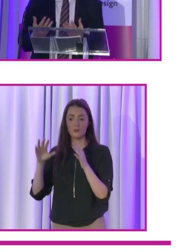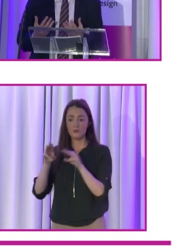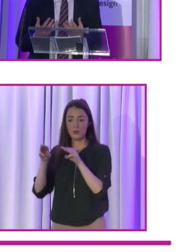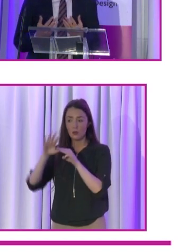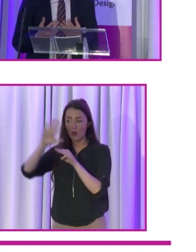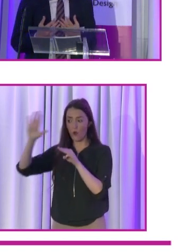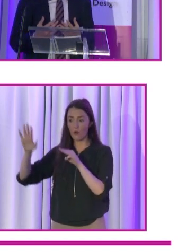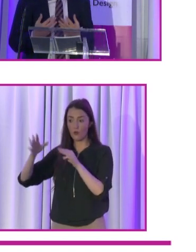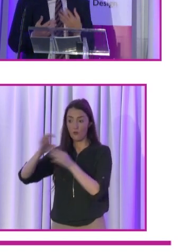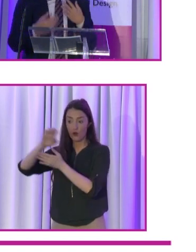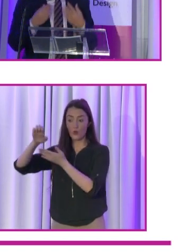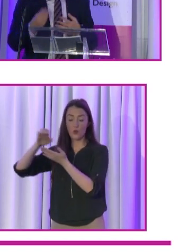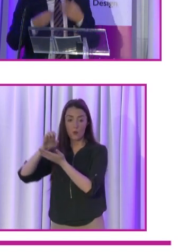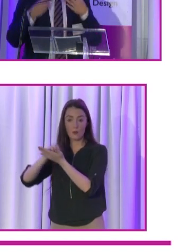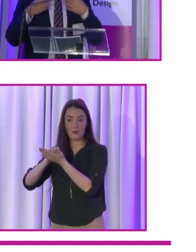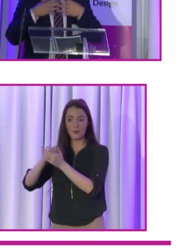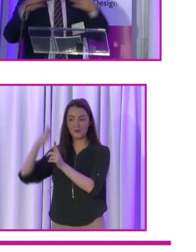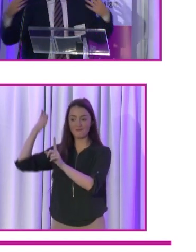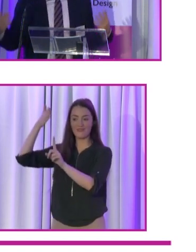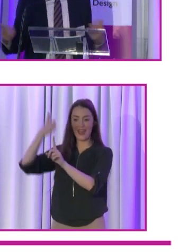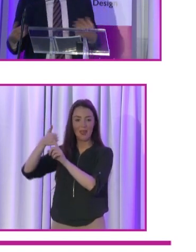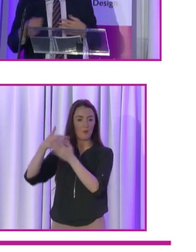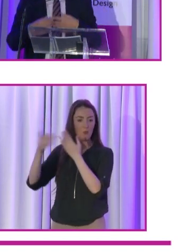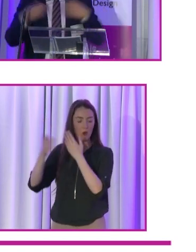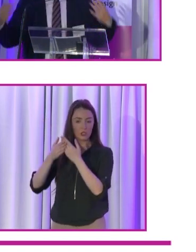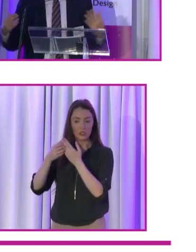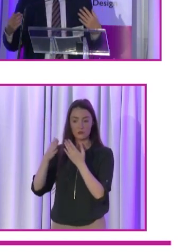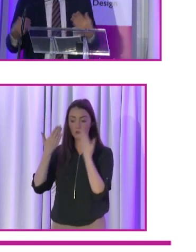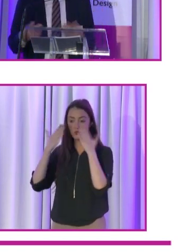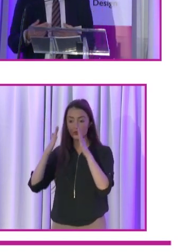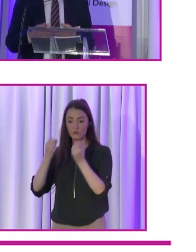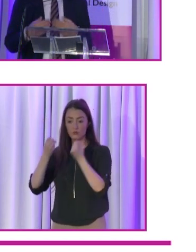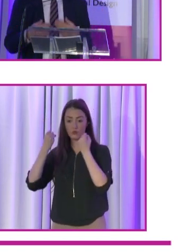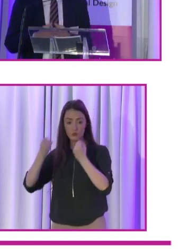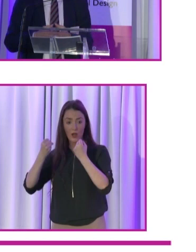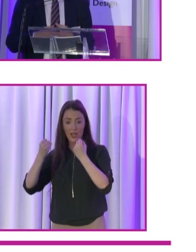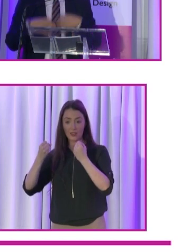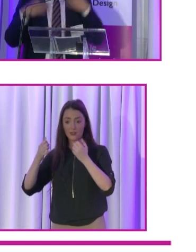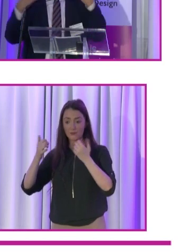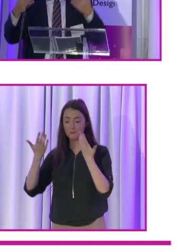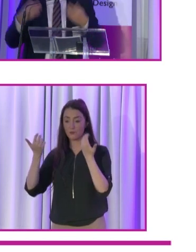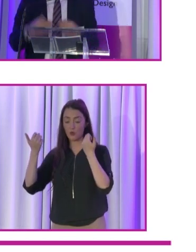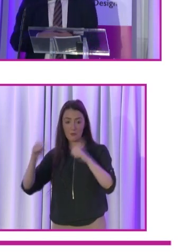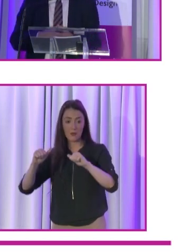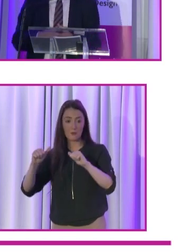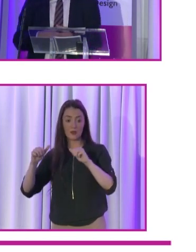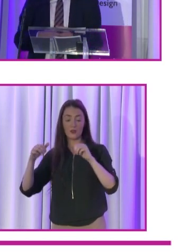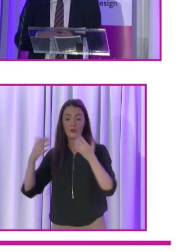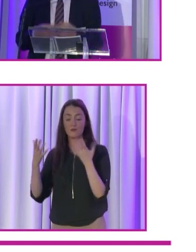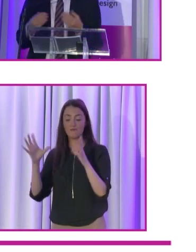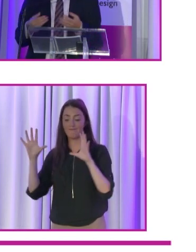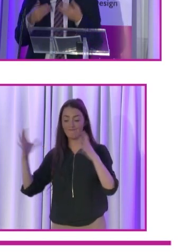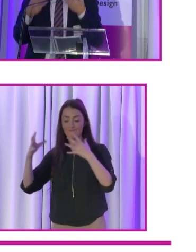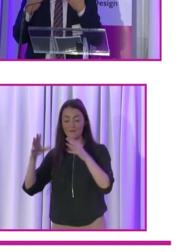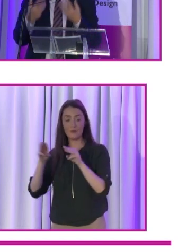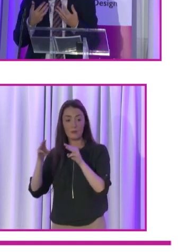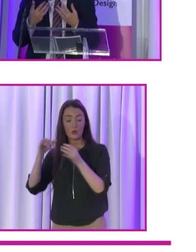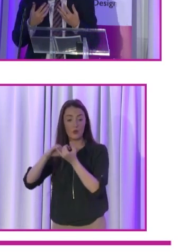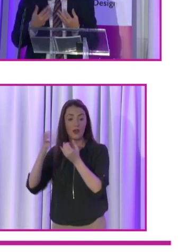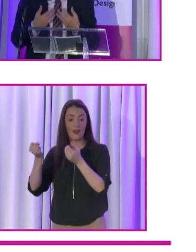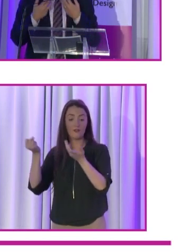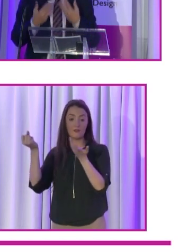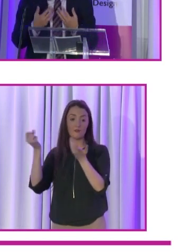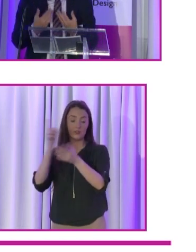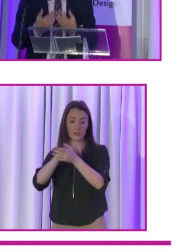main outcomes of this conference, in addition to show the strength and the commitment of persons with disabilities to the European movement, was to